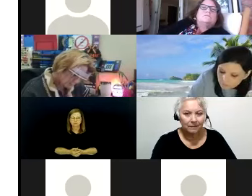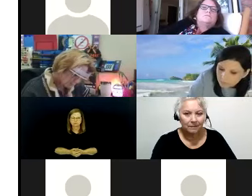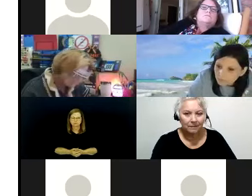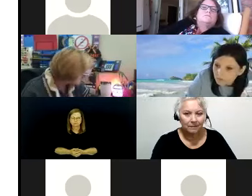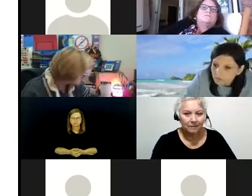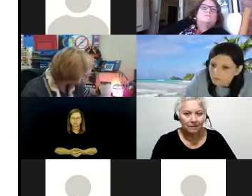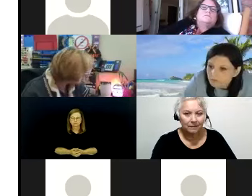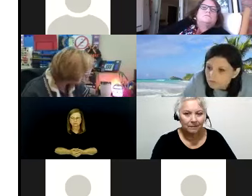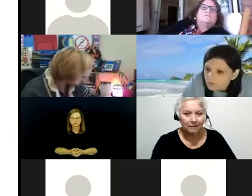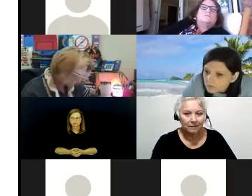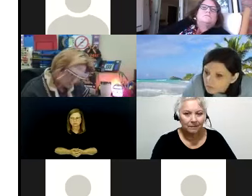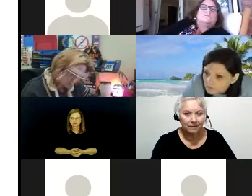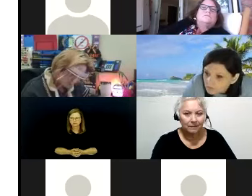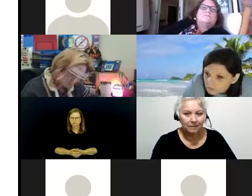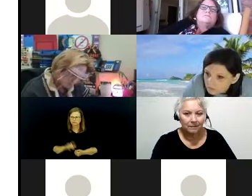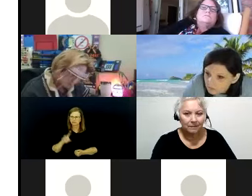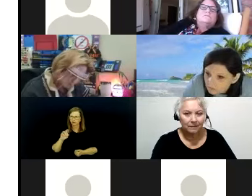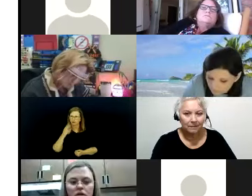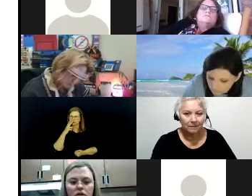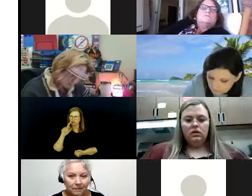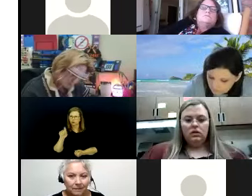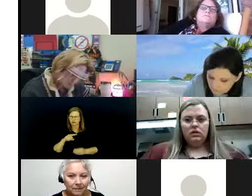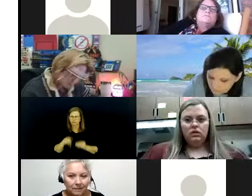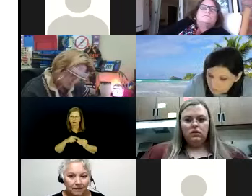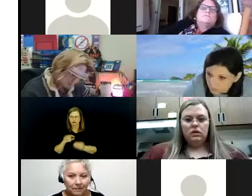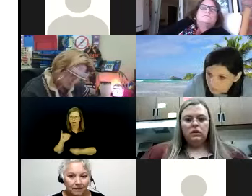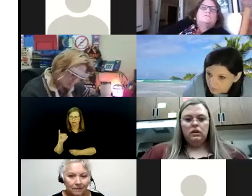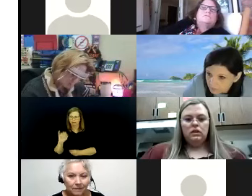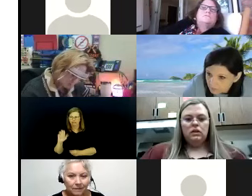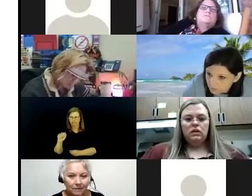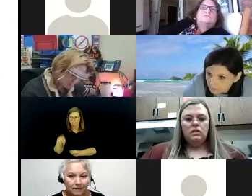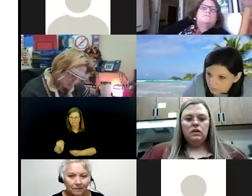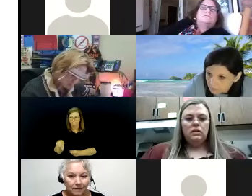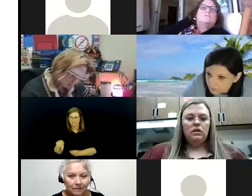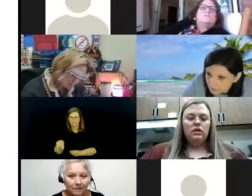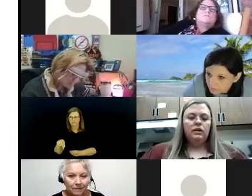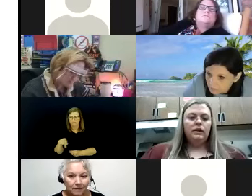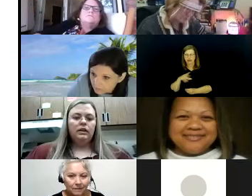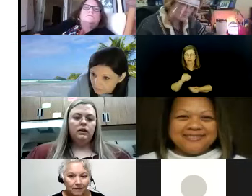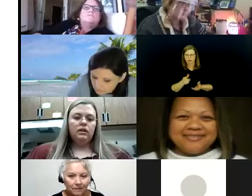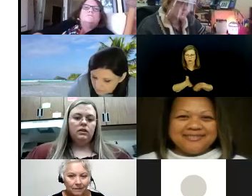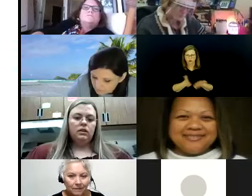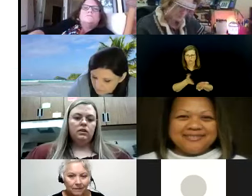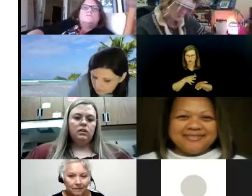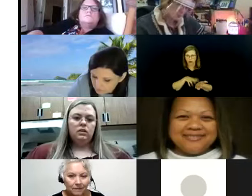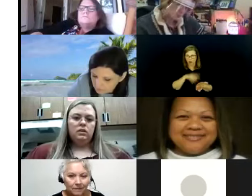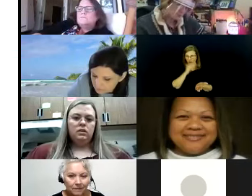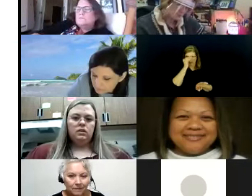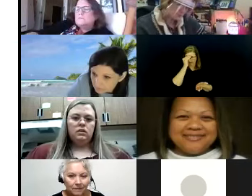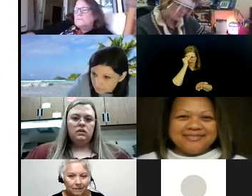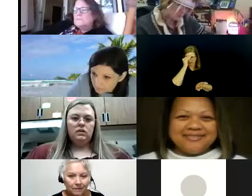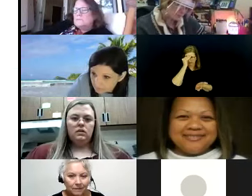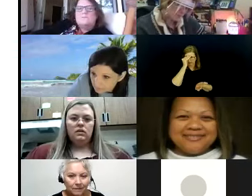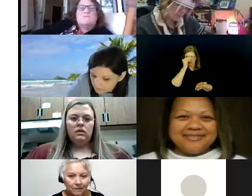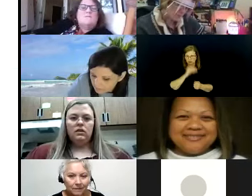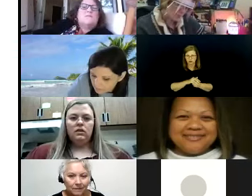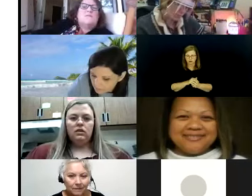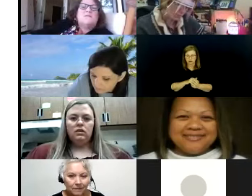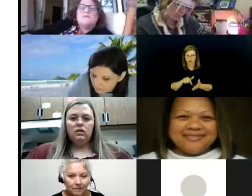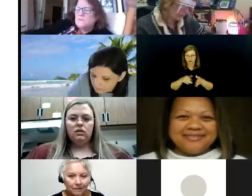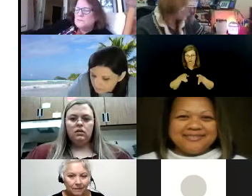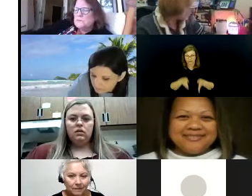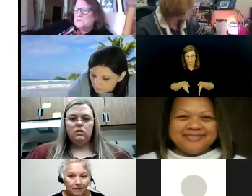I do see a question about the ICAP and the service learning. So this person says